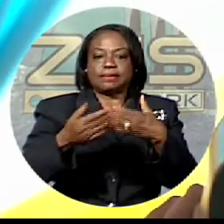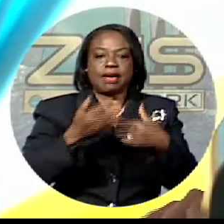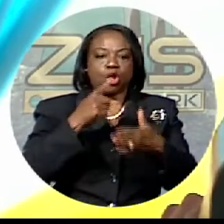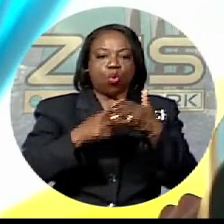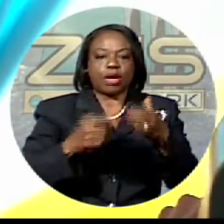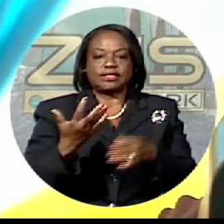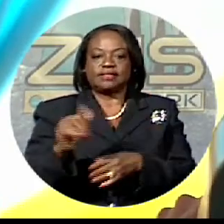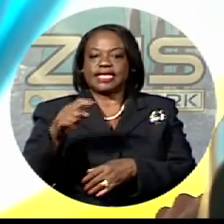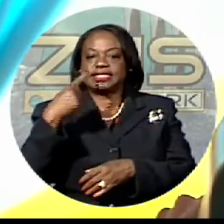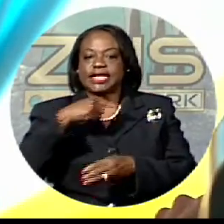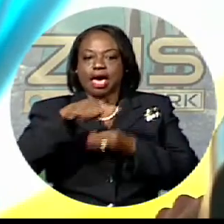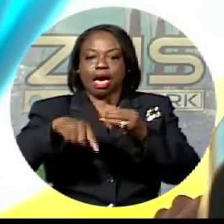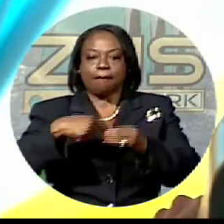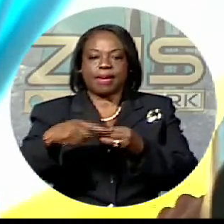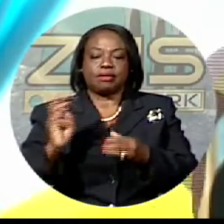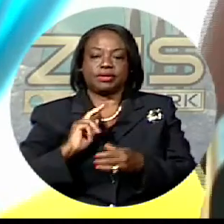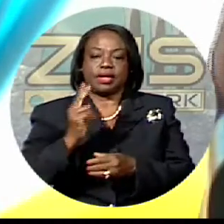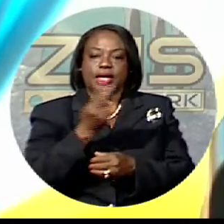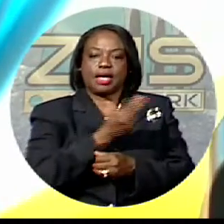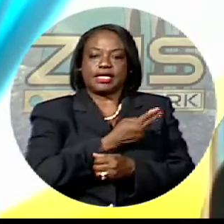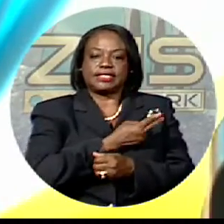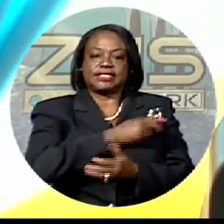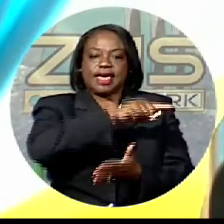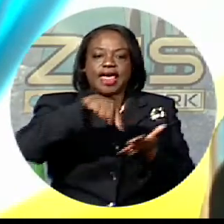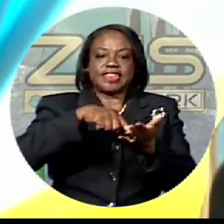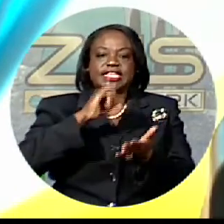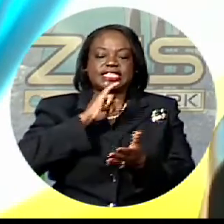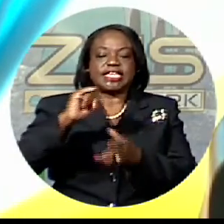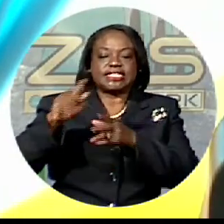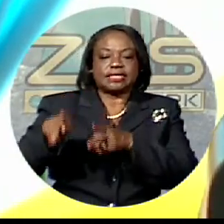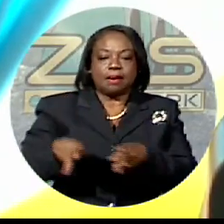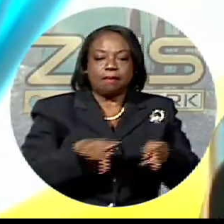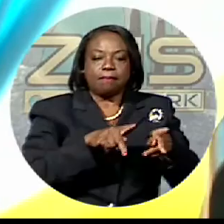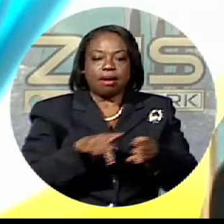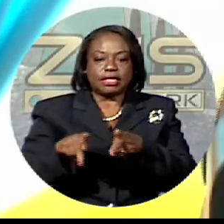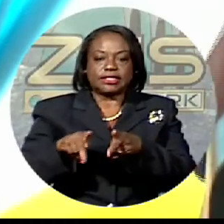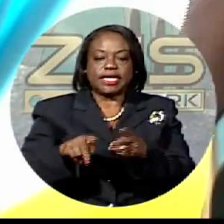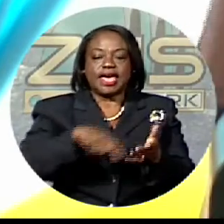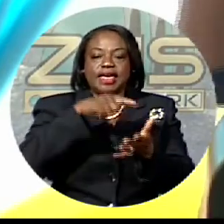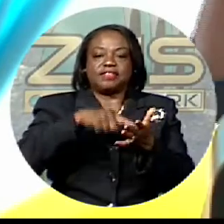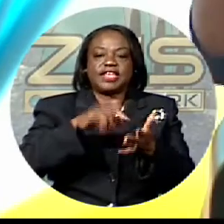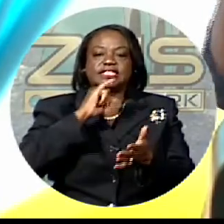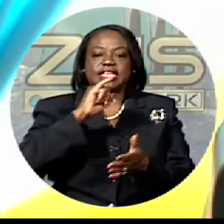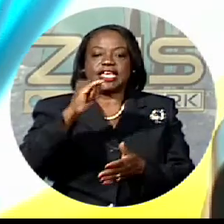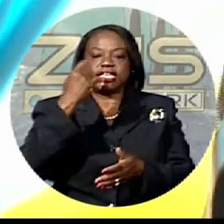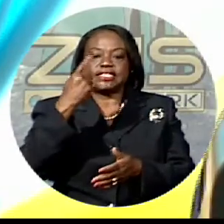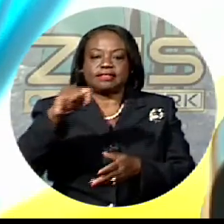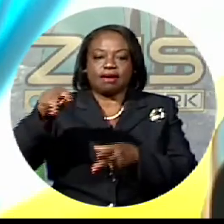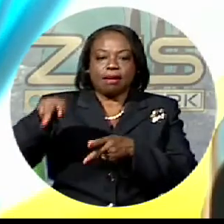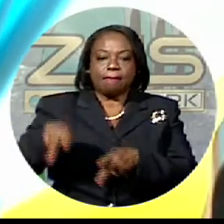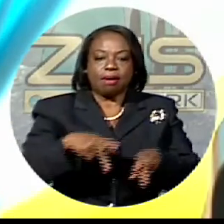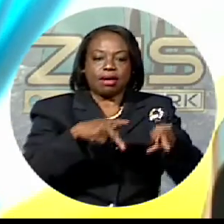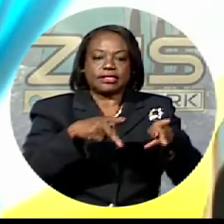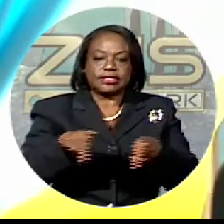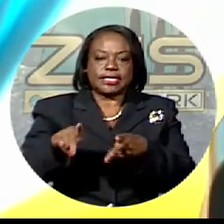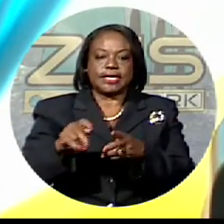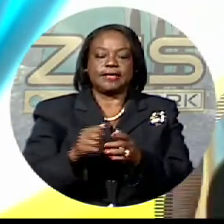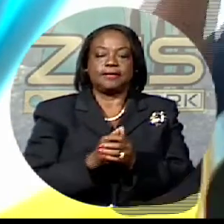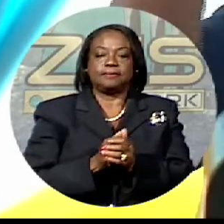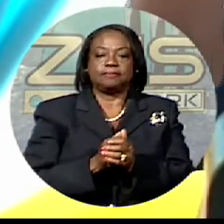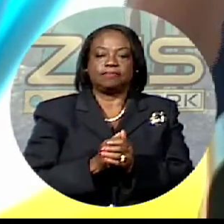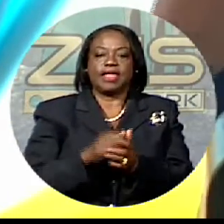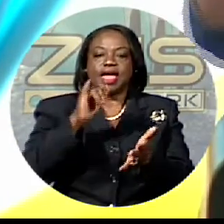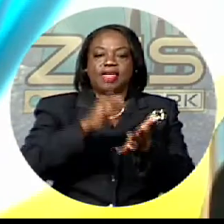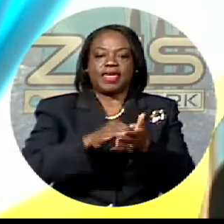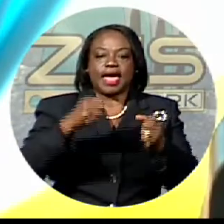about us, this is the party. Yes, it is. This is the party